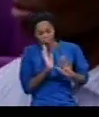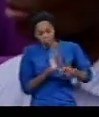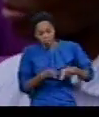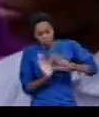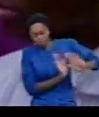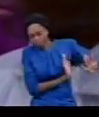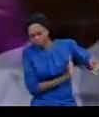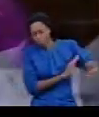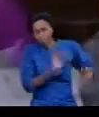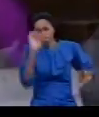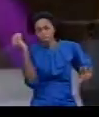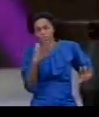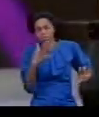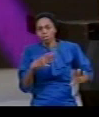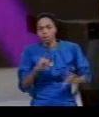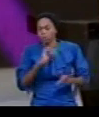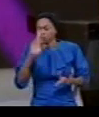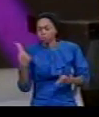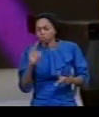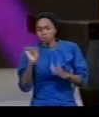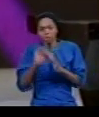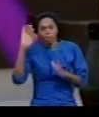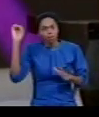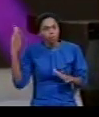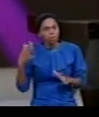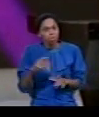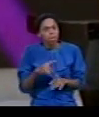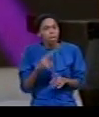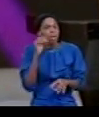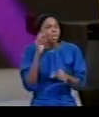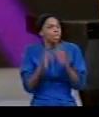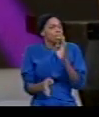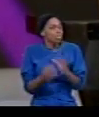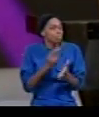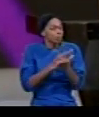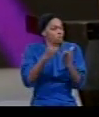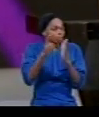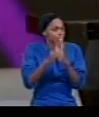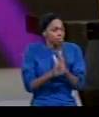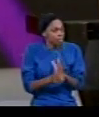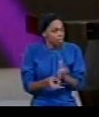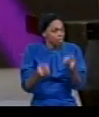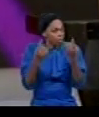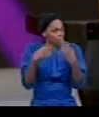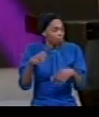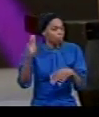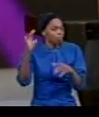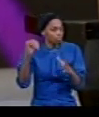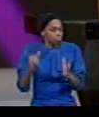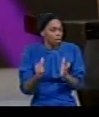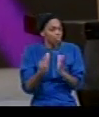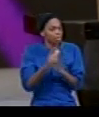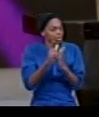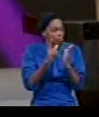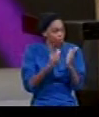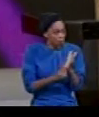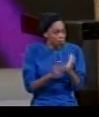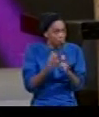that grace. For if righteousness come by the law, by self-effort,